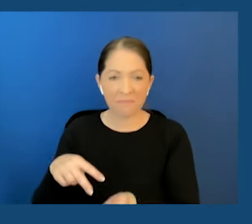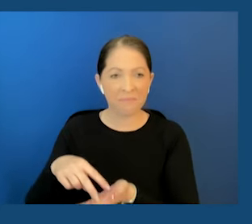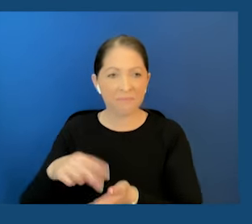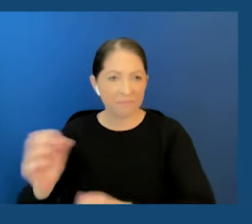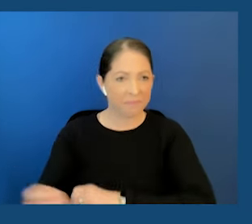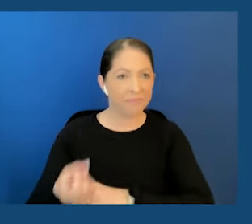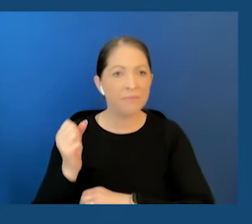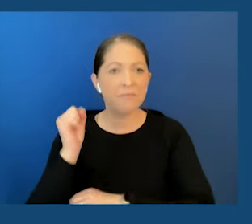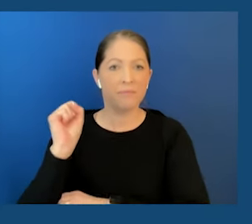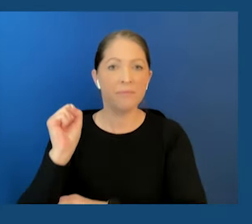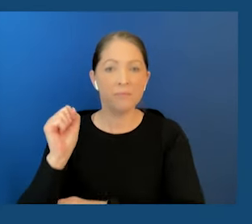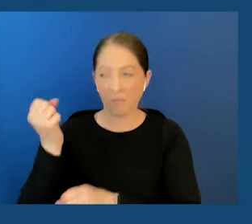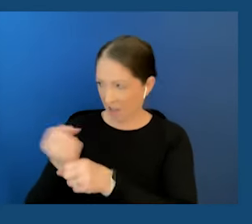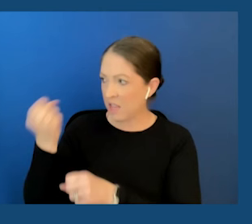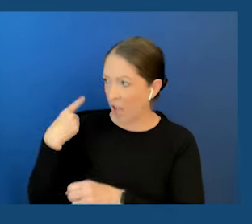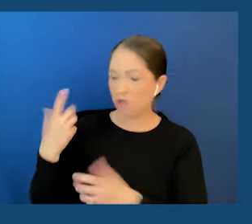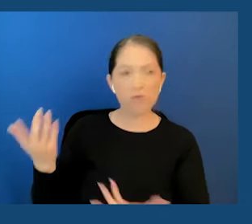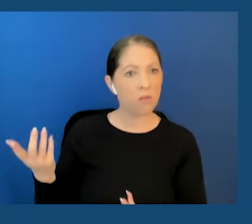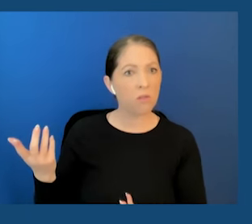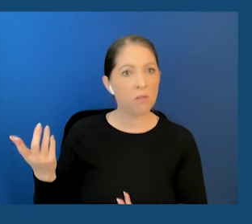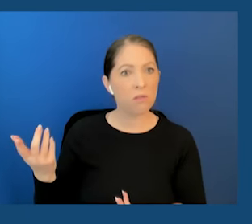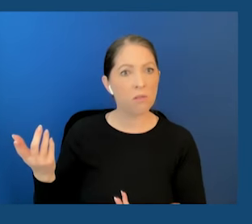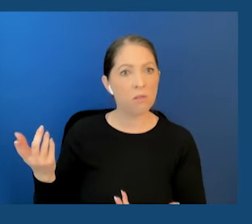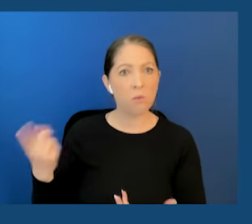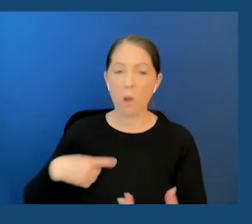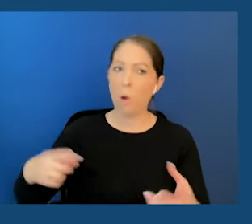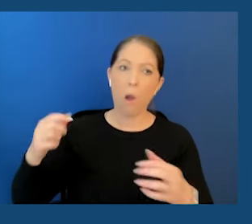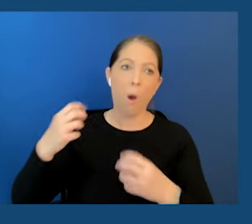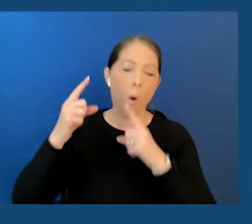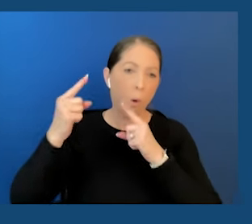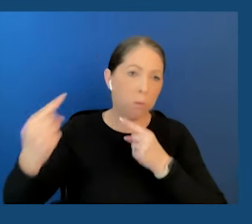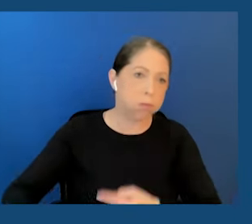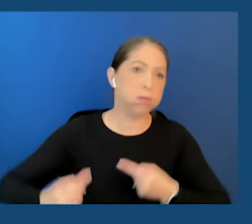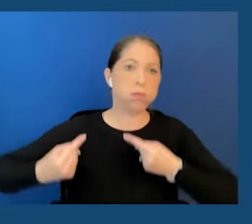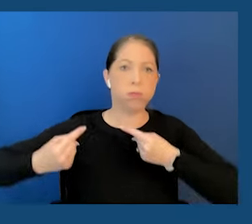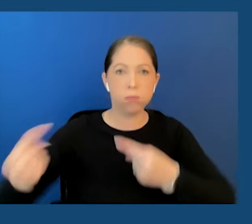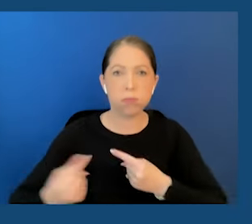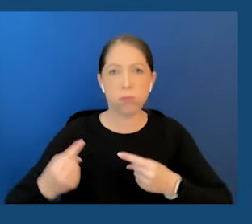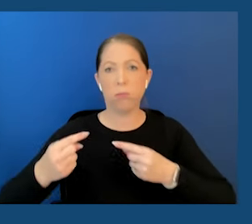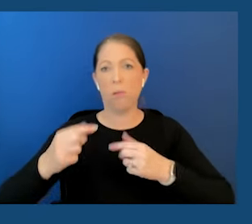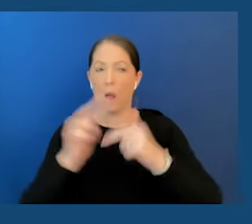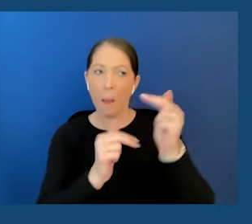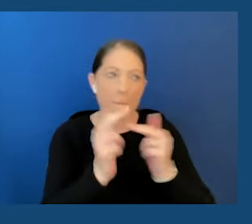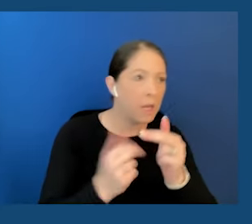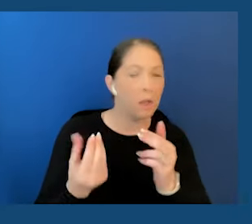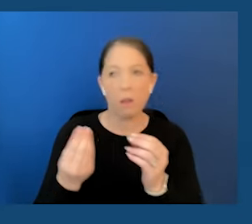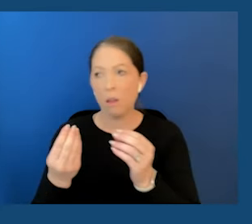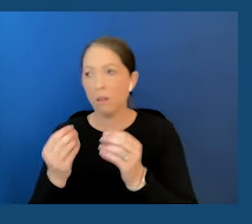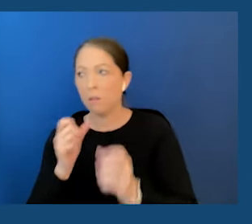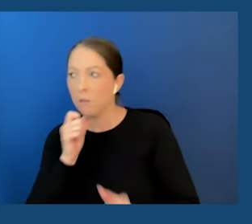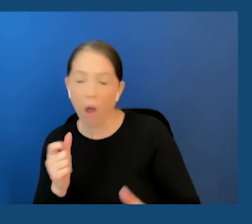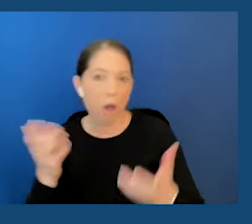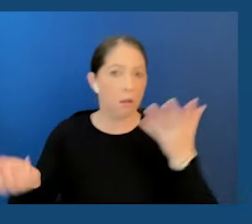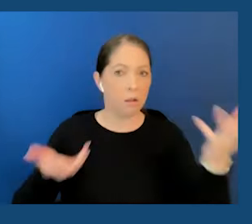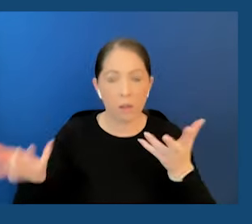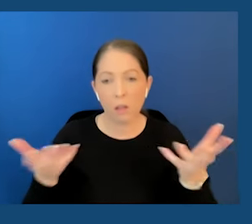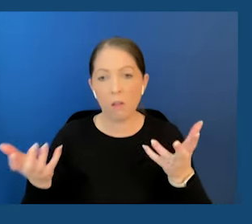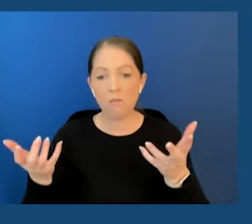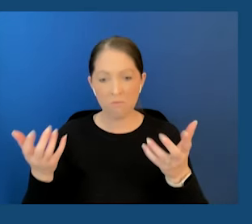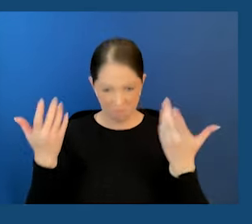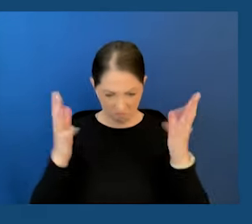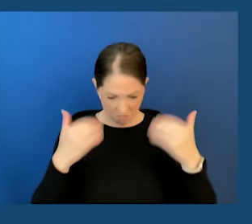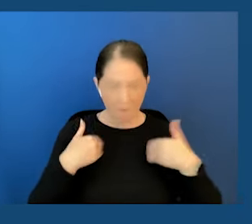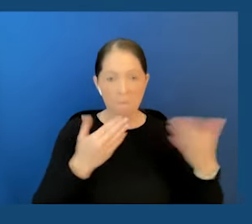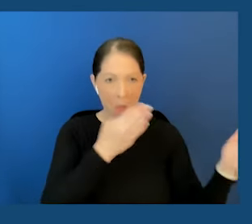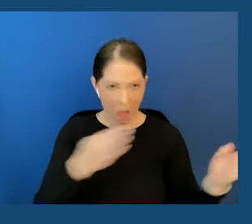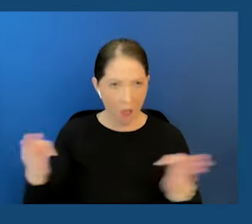year during the epic battles over whether or not we were going to build more housing or not. And we had a plan,